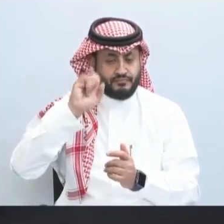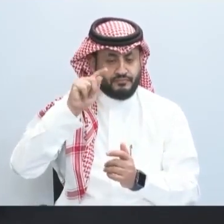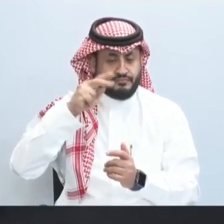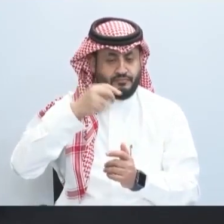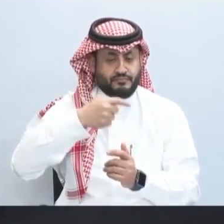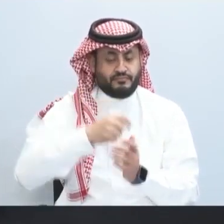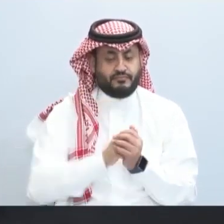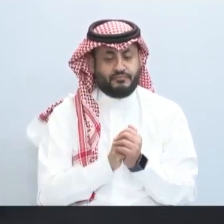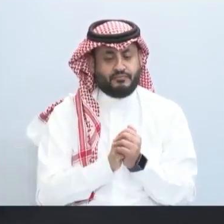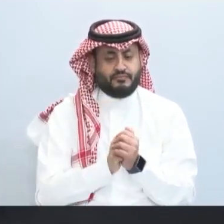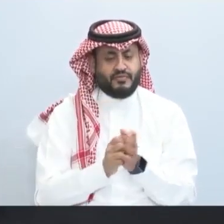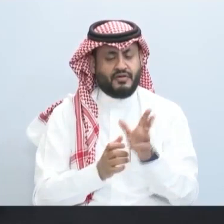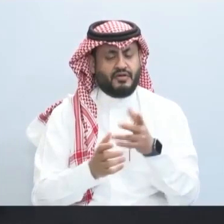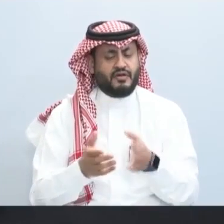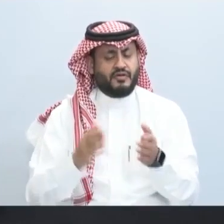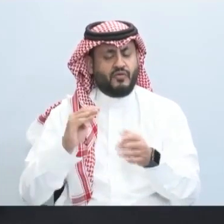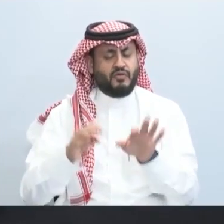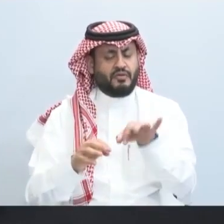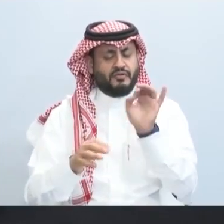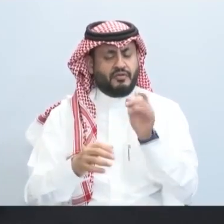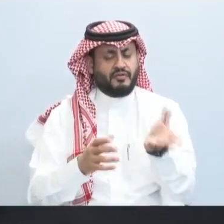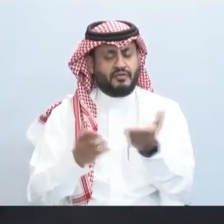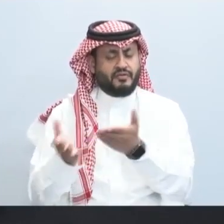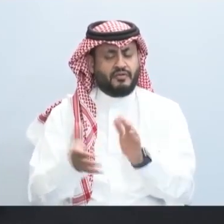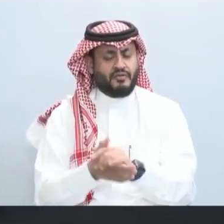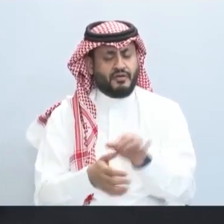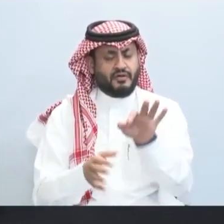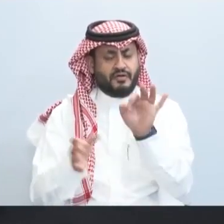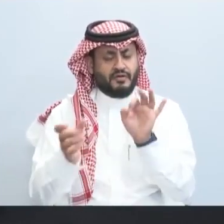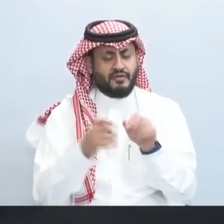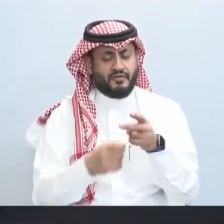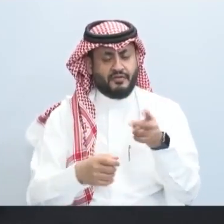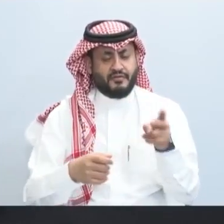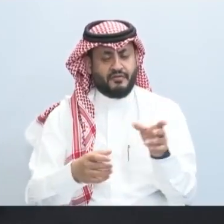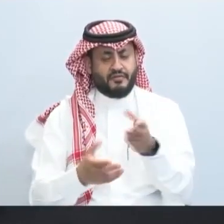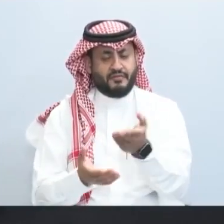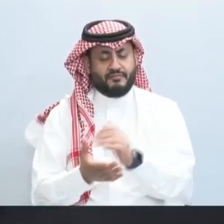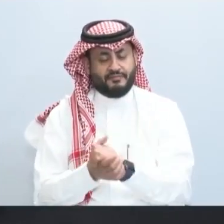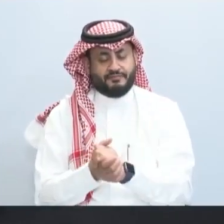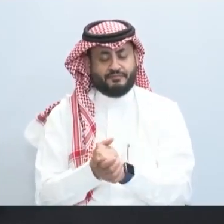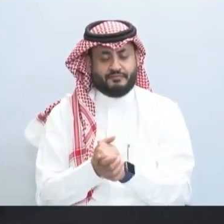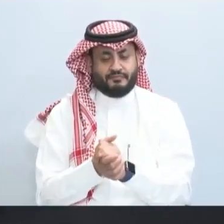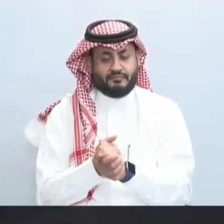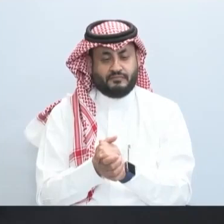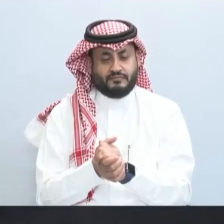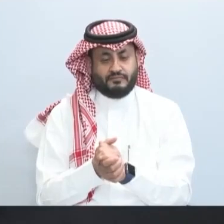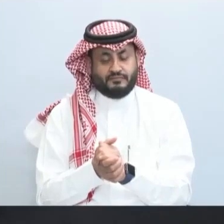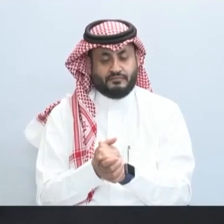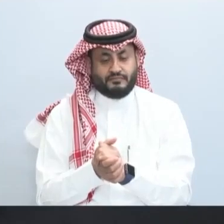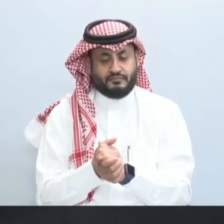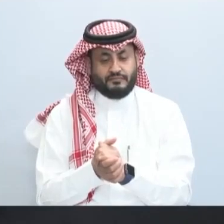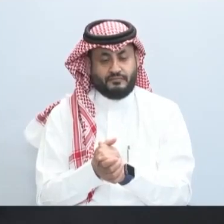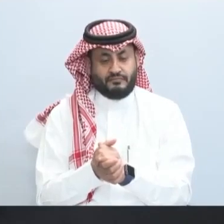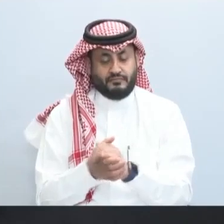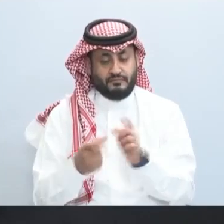for example, by saying, I am going to. So they should say that I am going